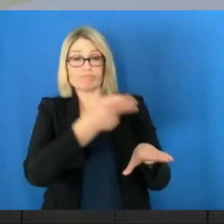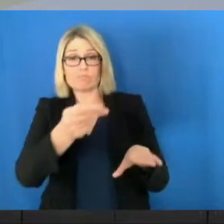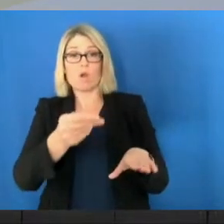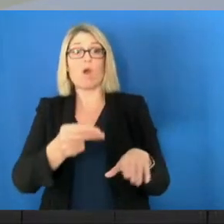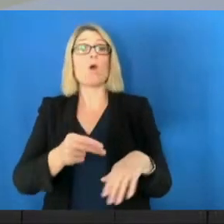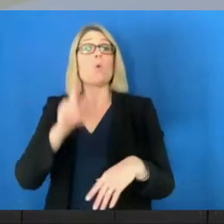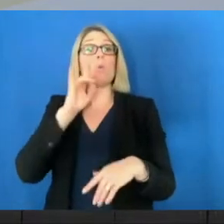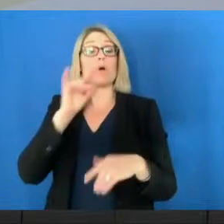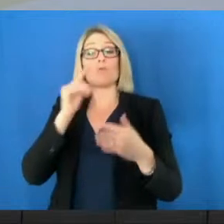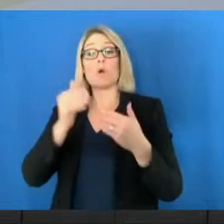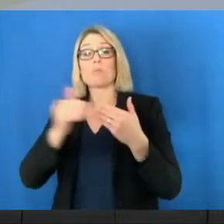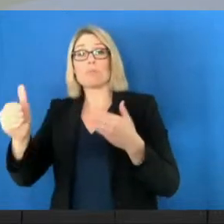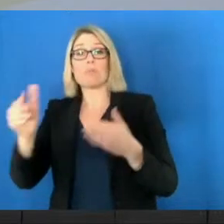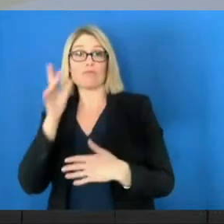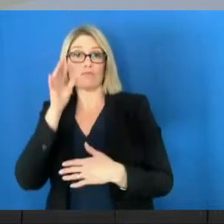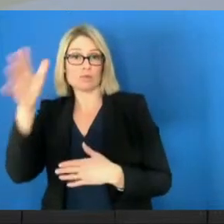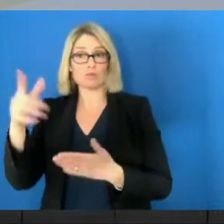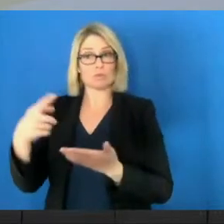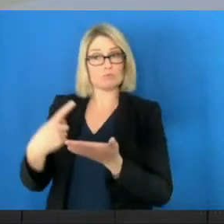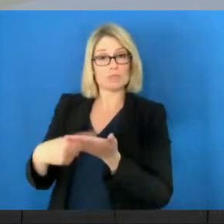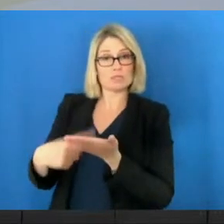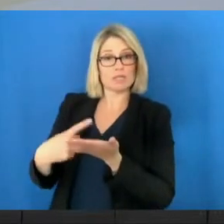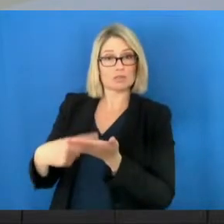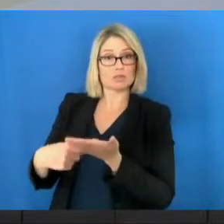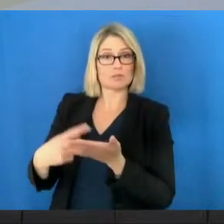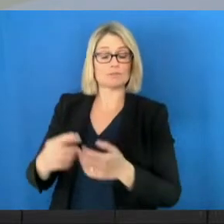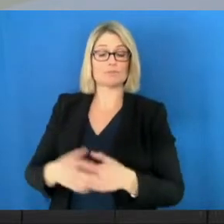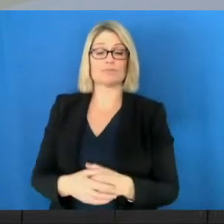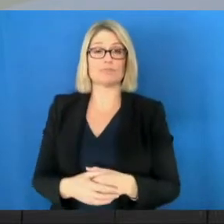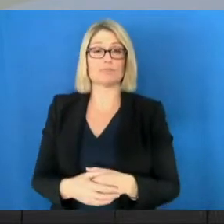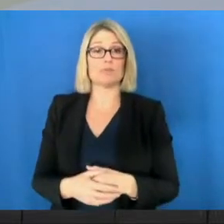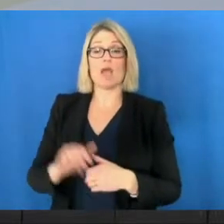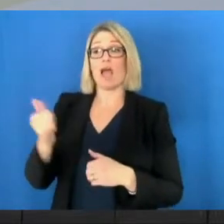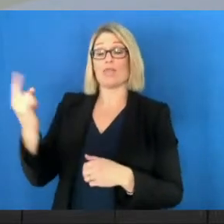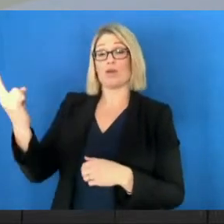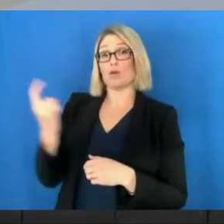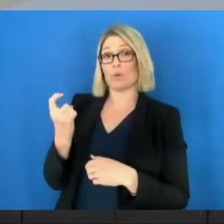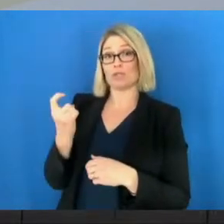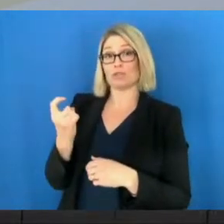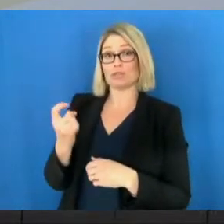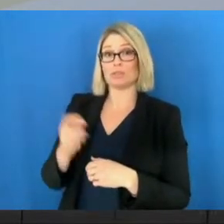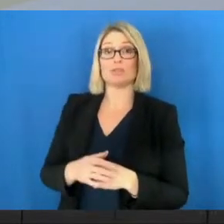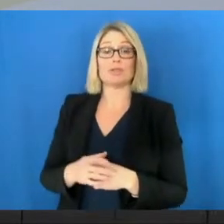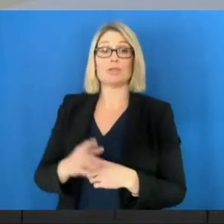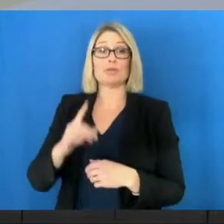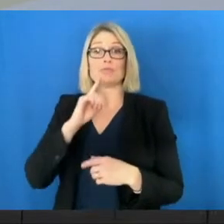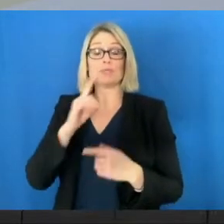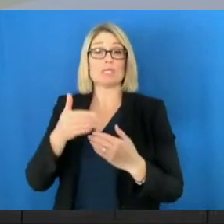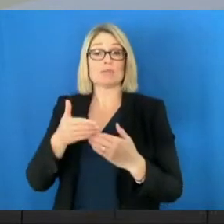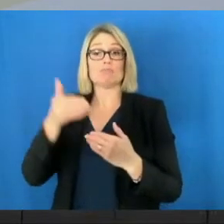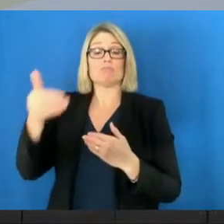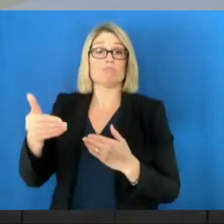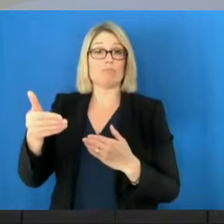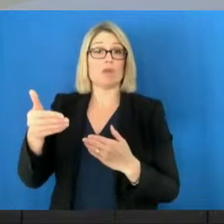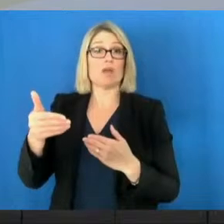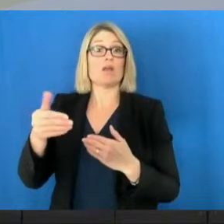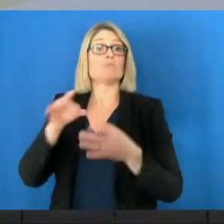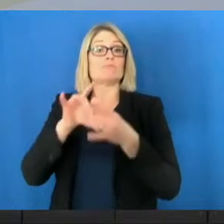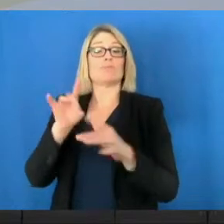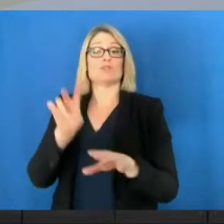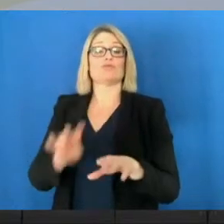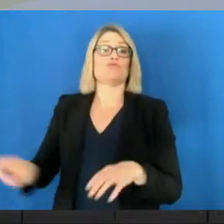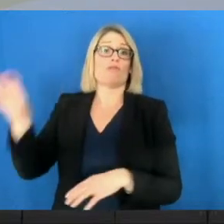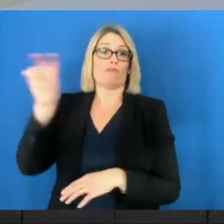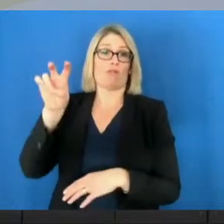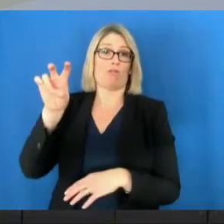possibilities for those clinics. And the other question was really what lies ahead in terms of our travel